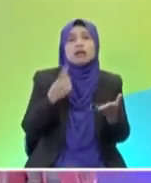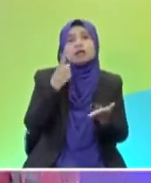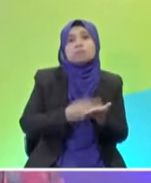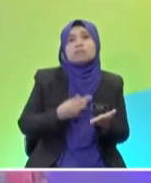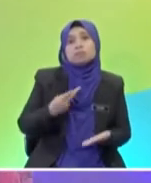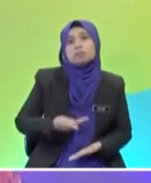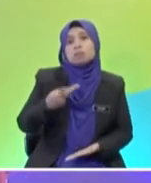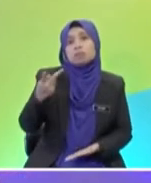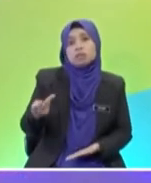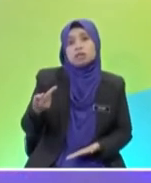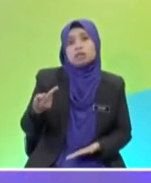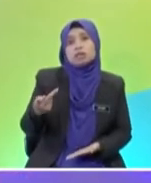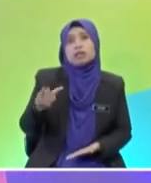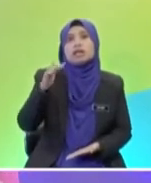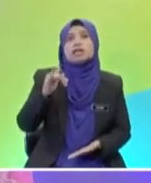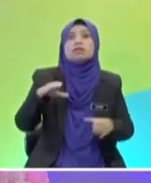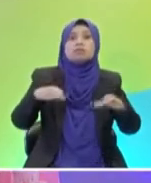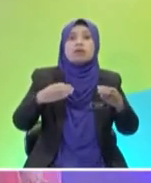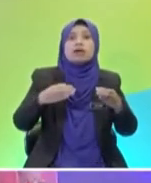The products that made of